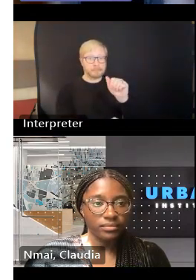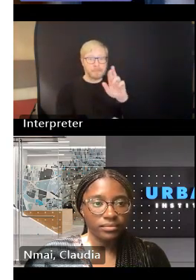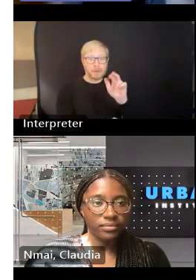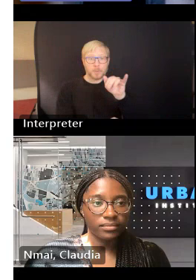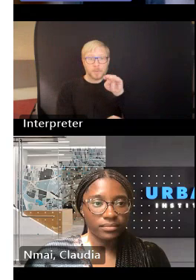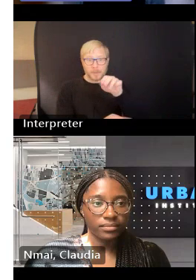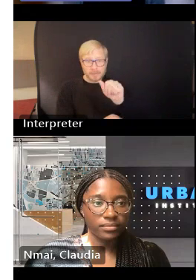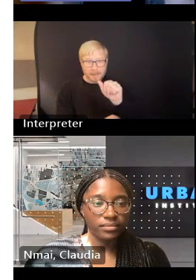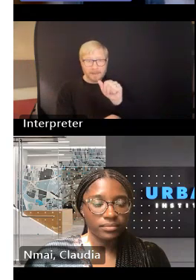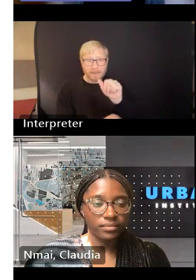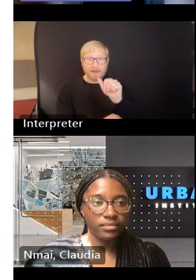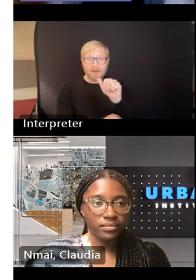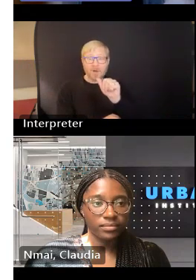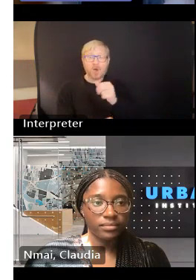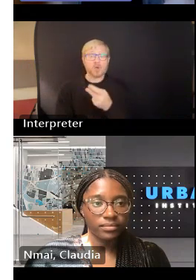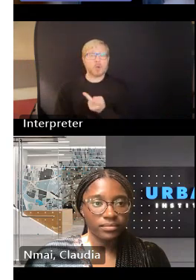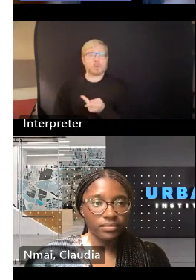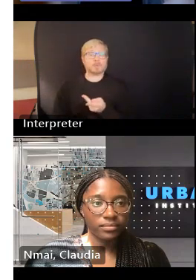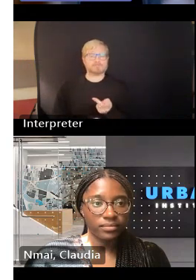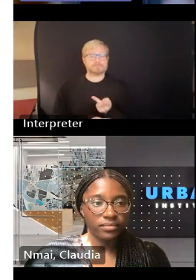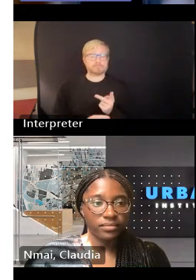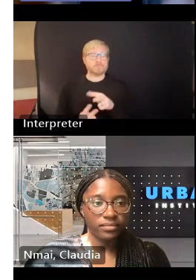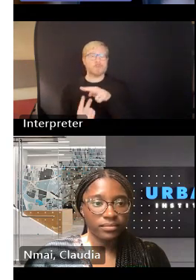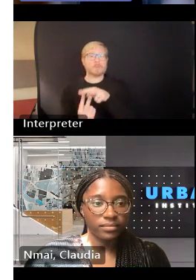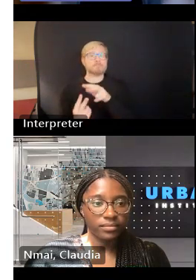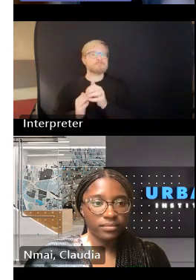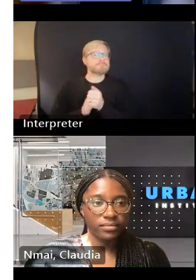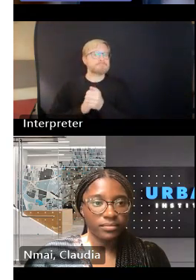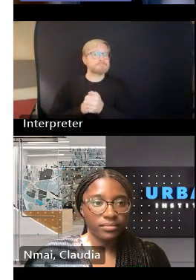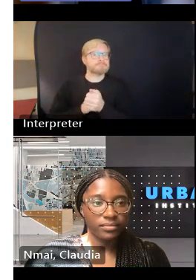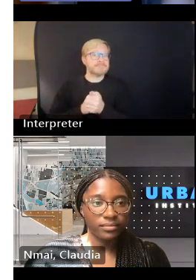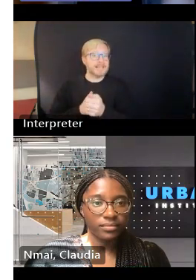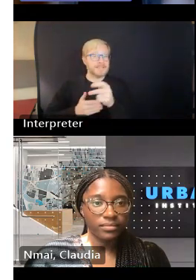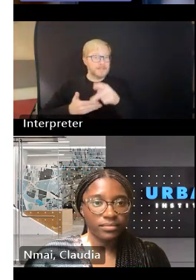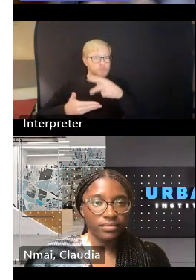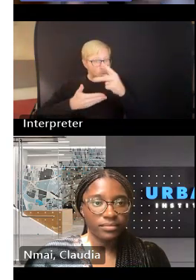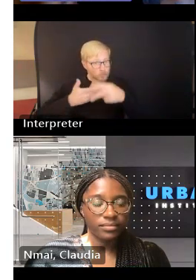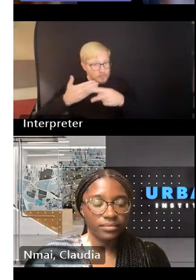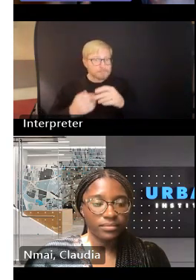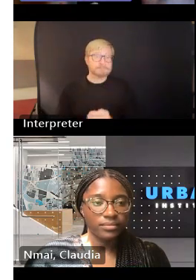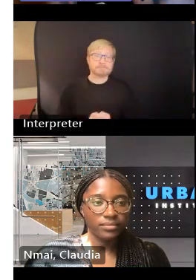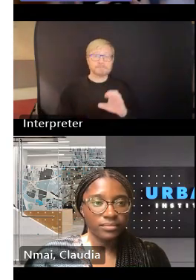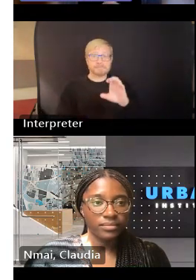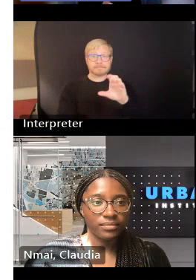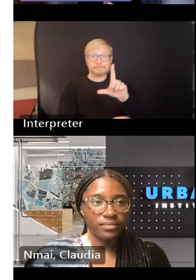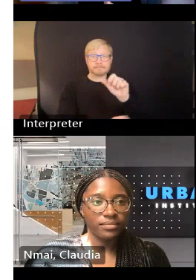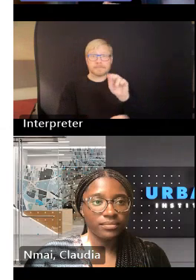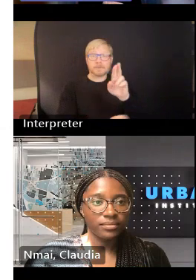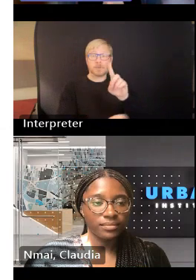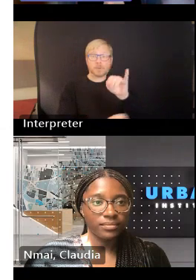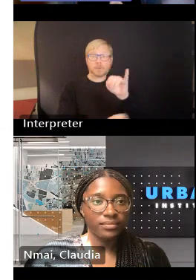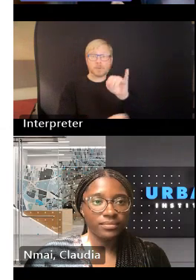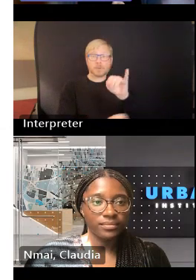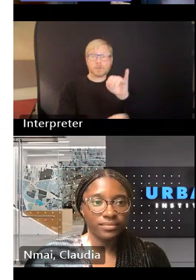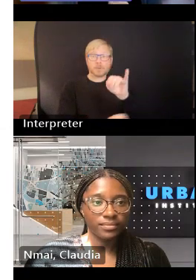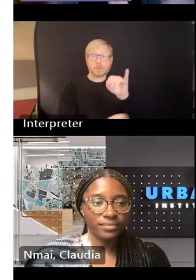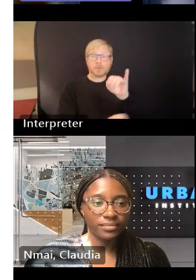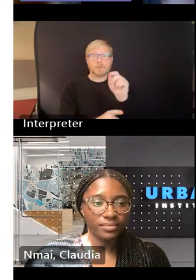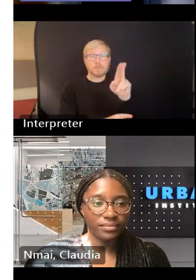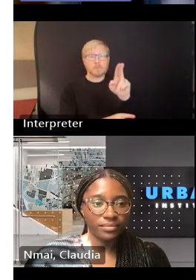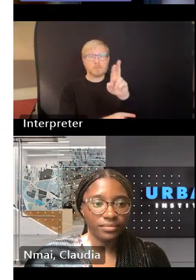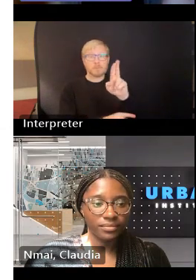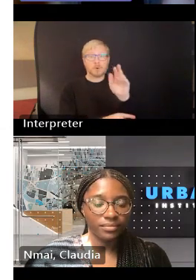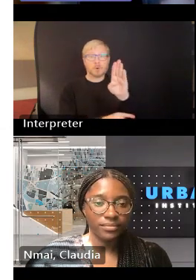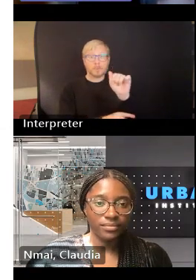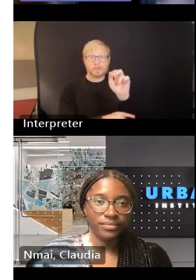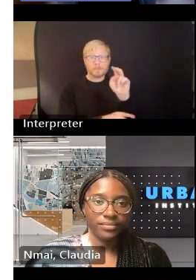this study with great support from our colleague Claudia, also from Urban. And we're joined by one of our practitioner